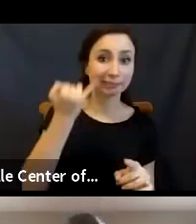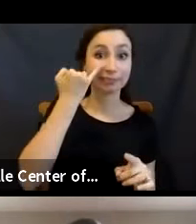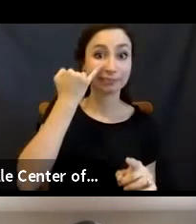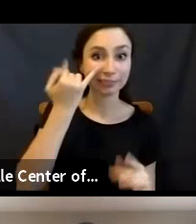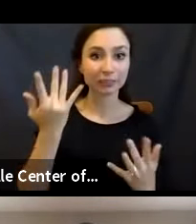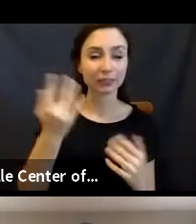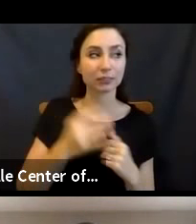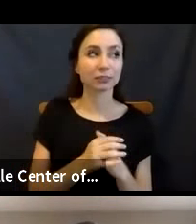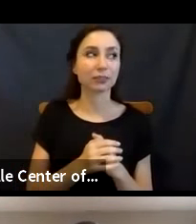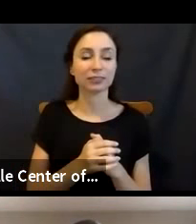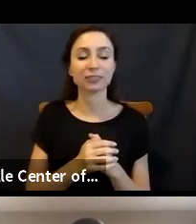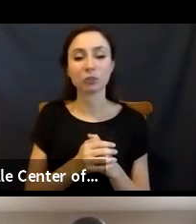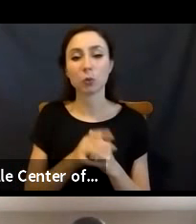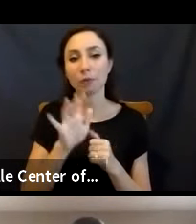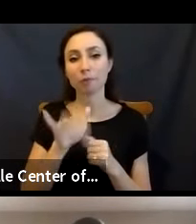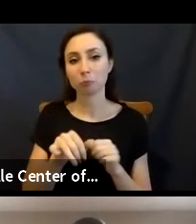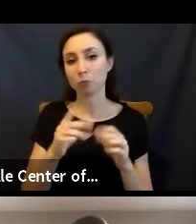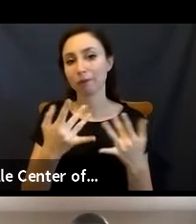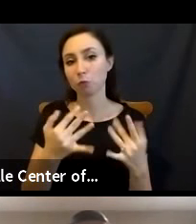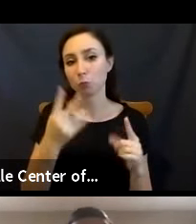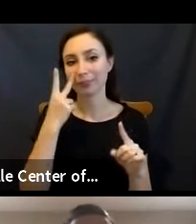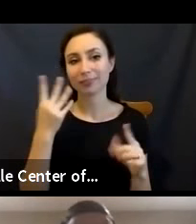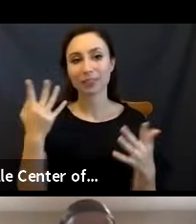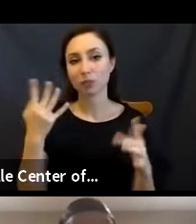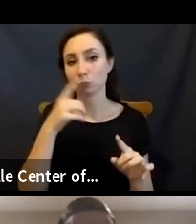anything. Thank you.